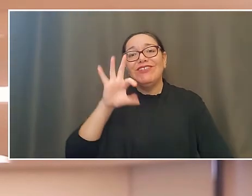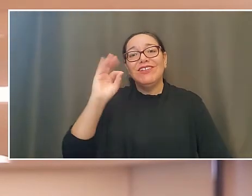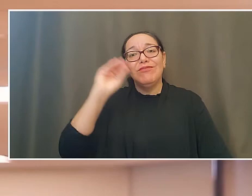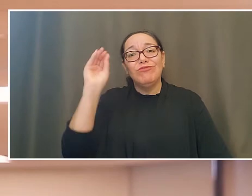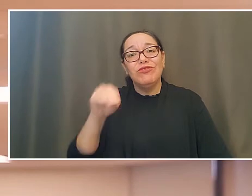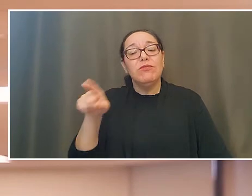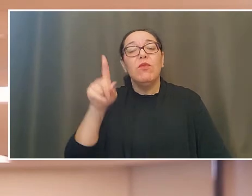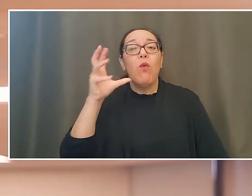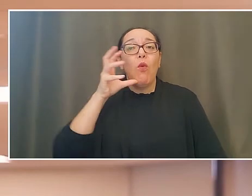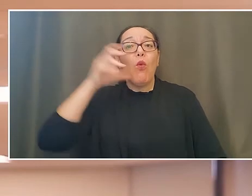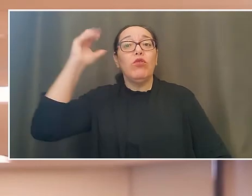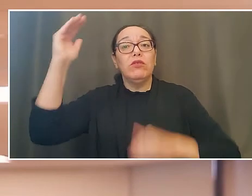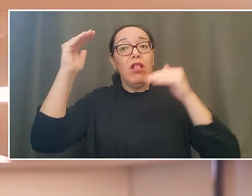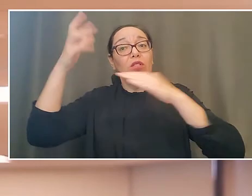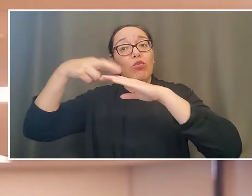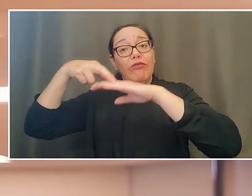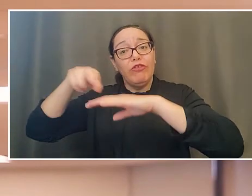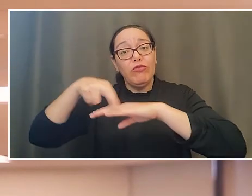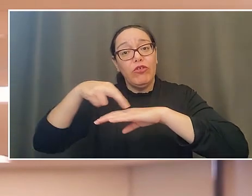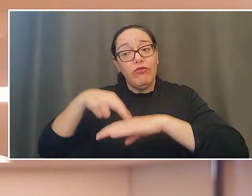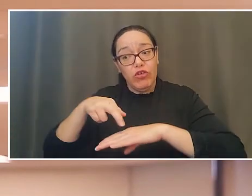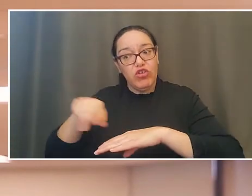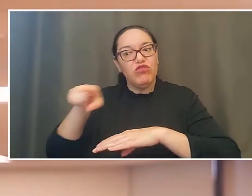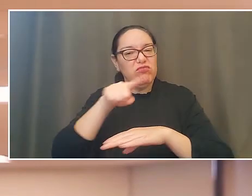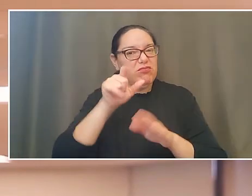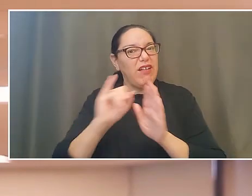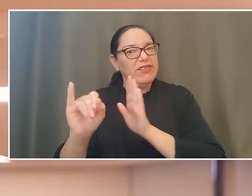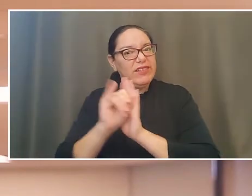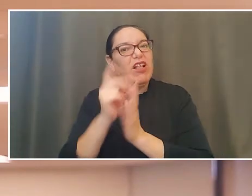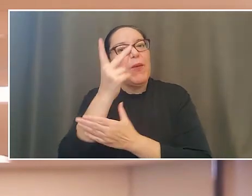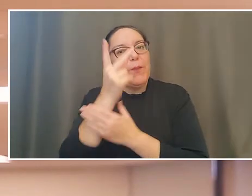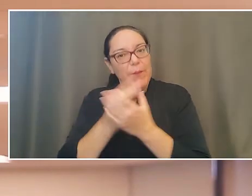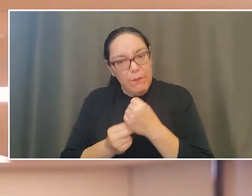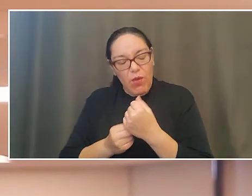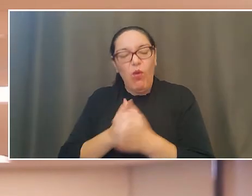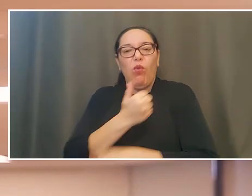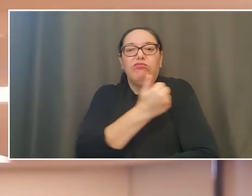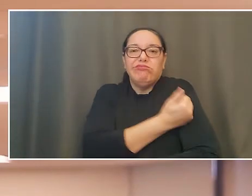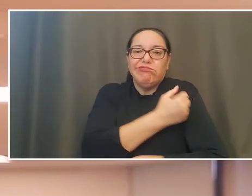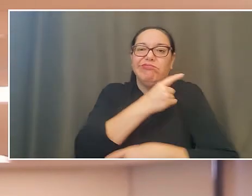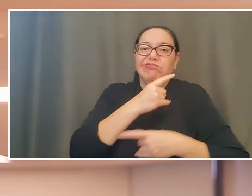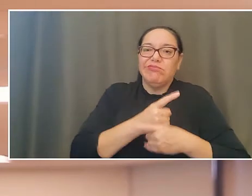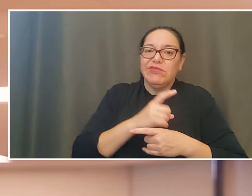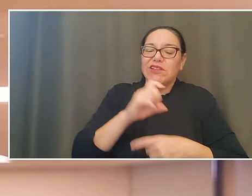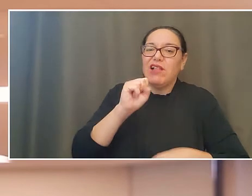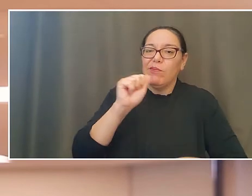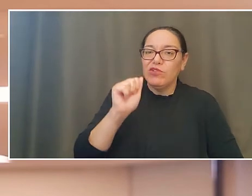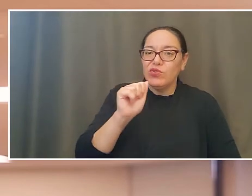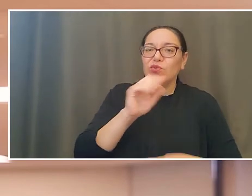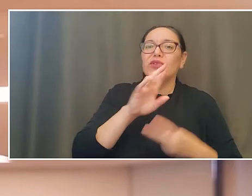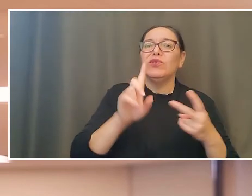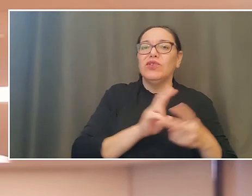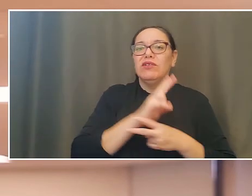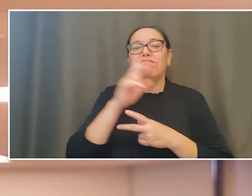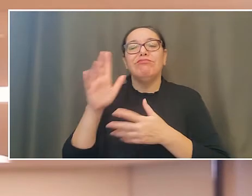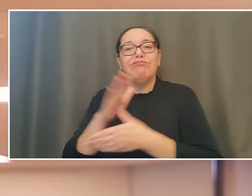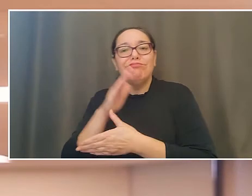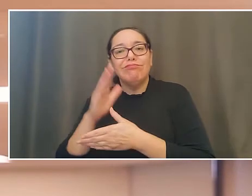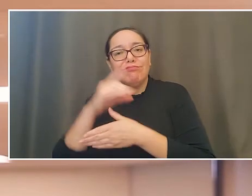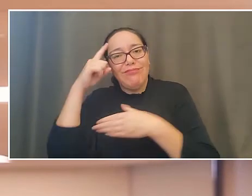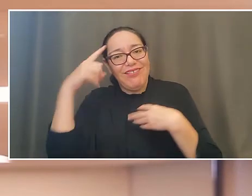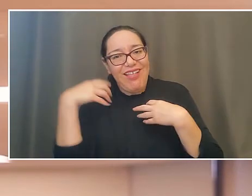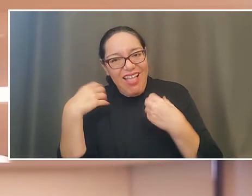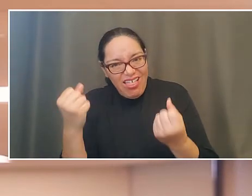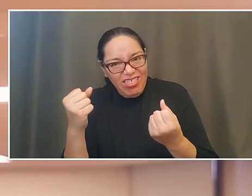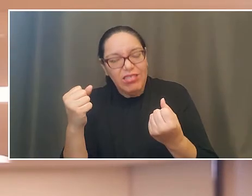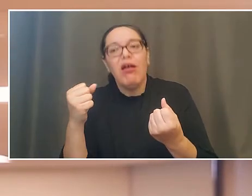referents who were identified as having both a substance use disorder and a primary mental health disorder into